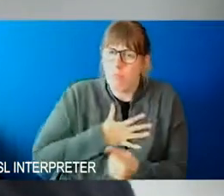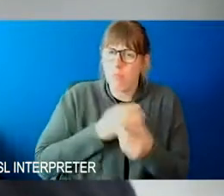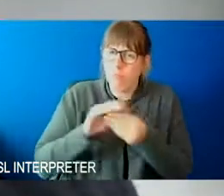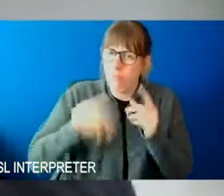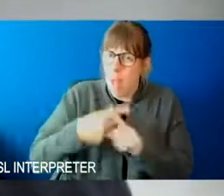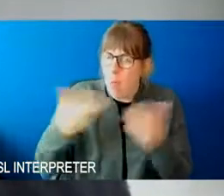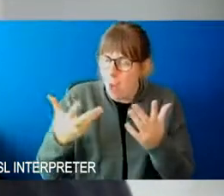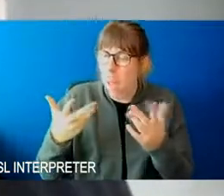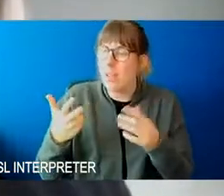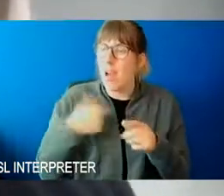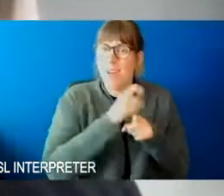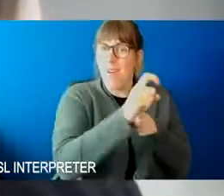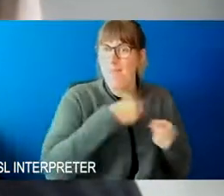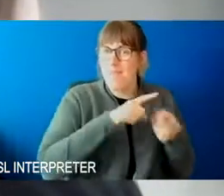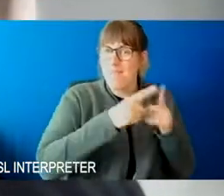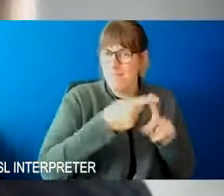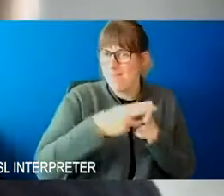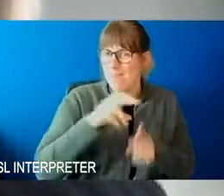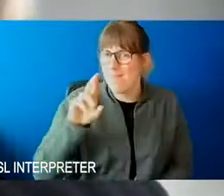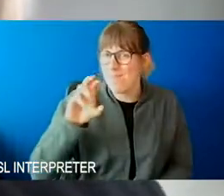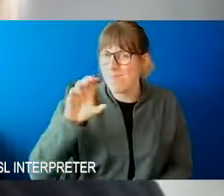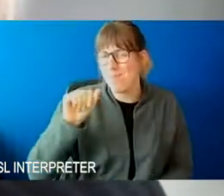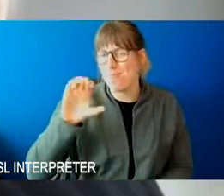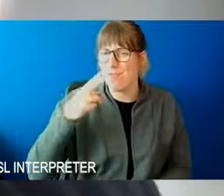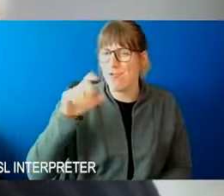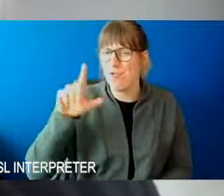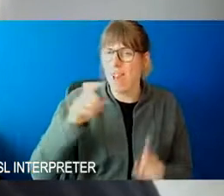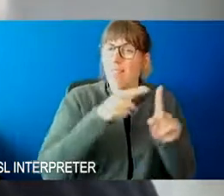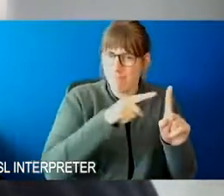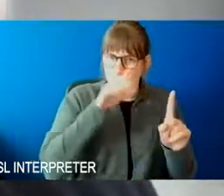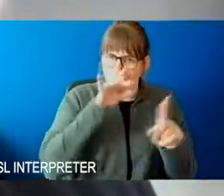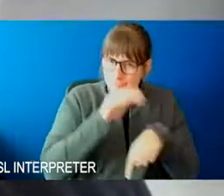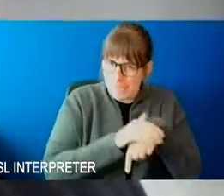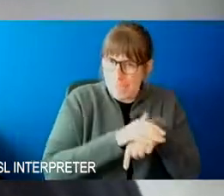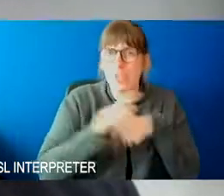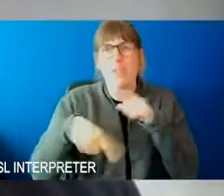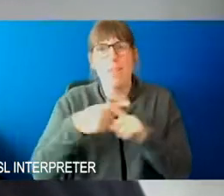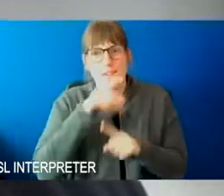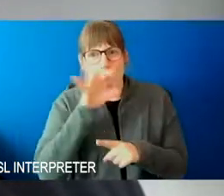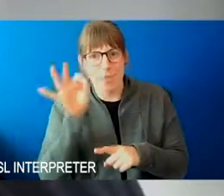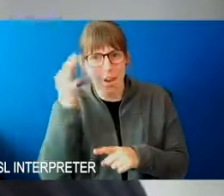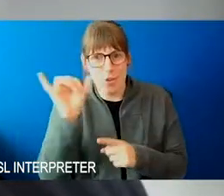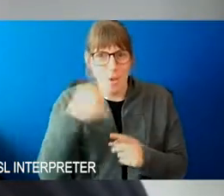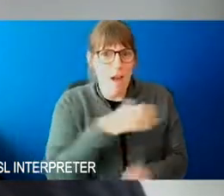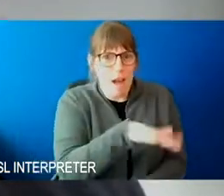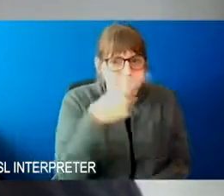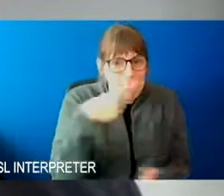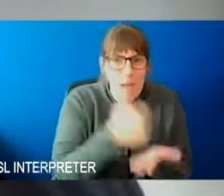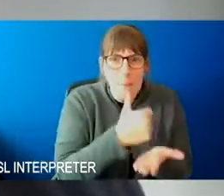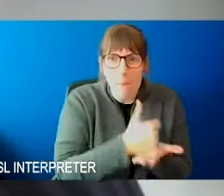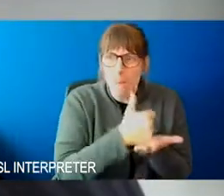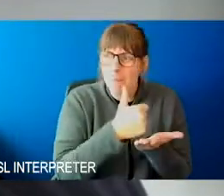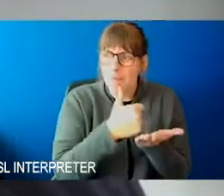the sentiment and what you were writing about. So I called my friend Rochelle, who I know is an English speaker and a